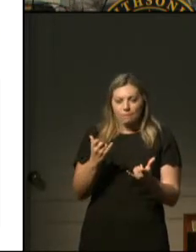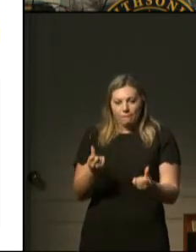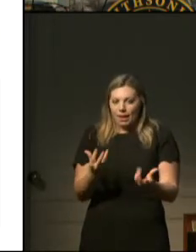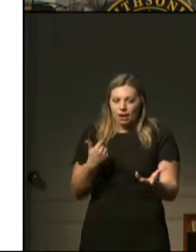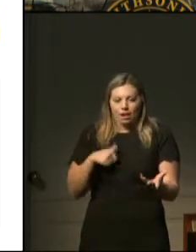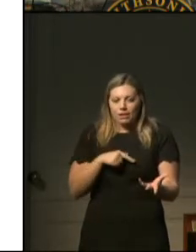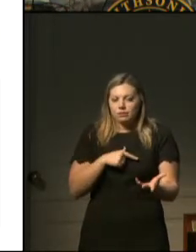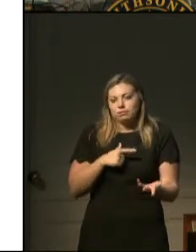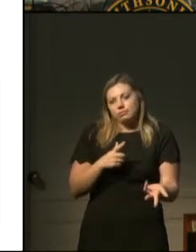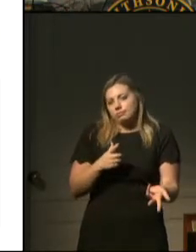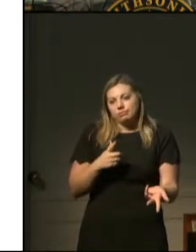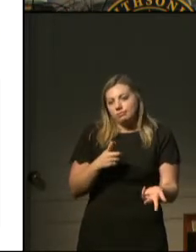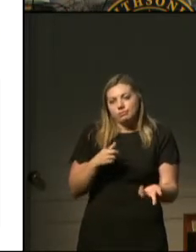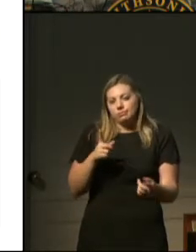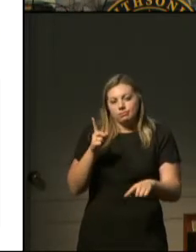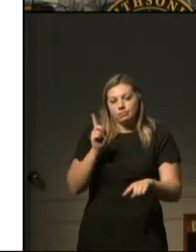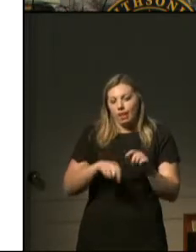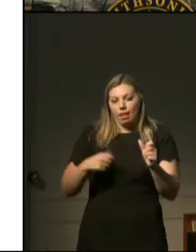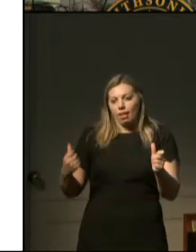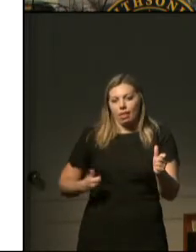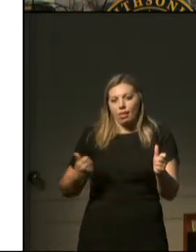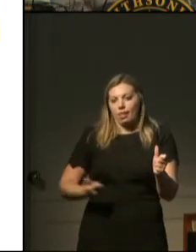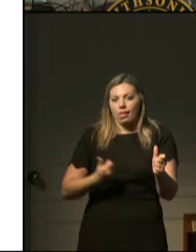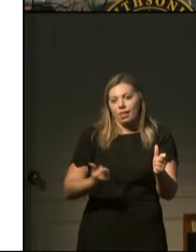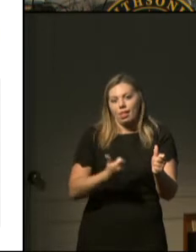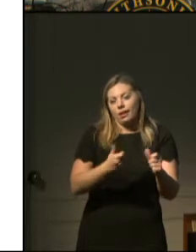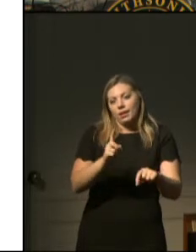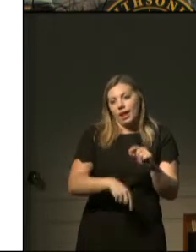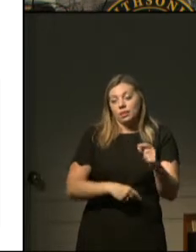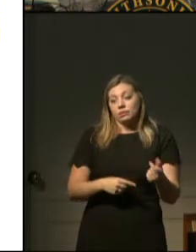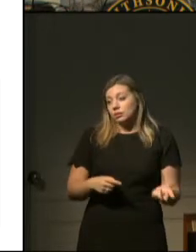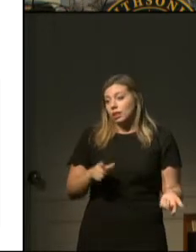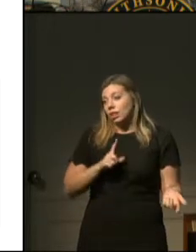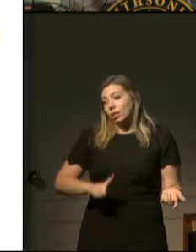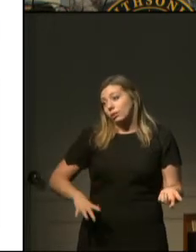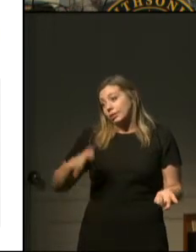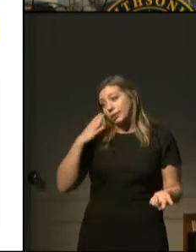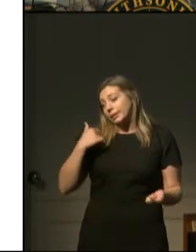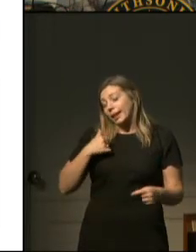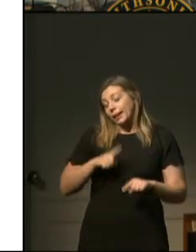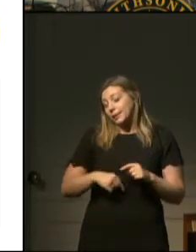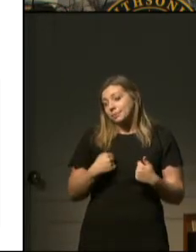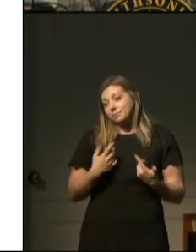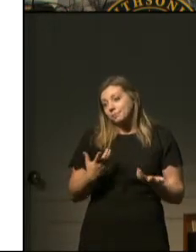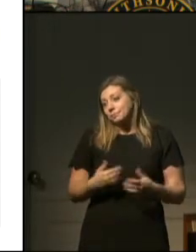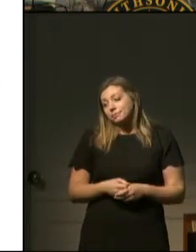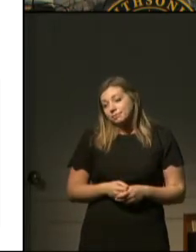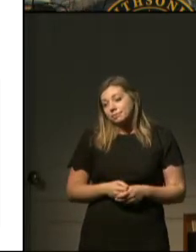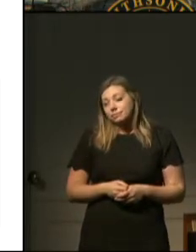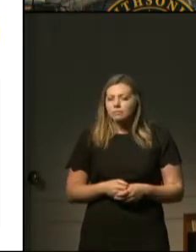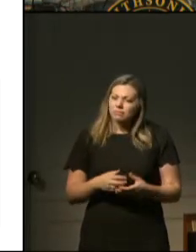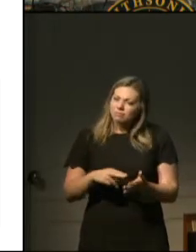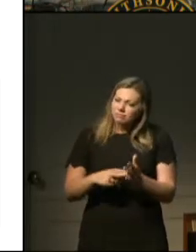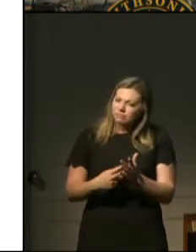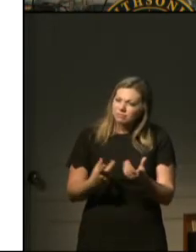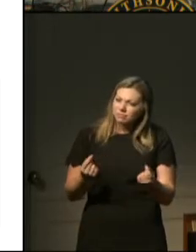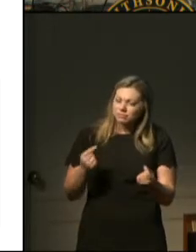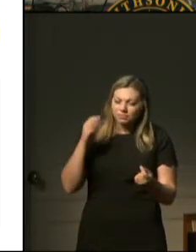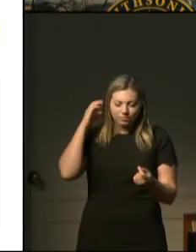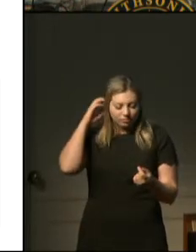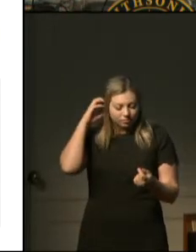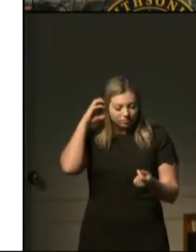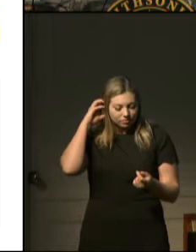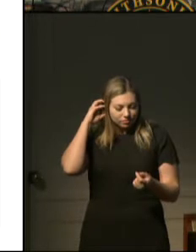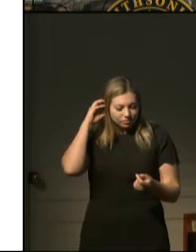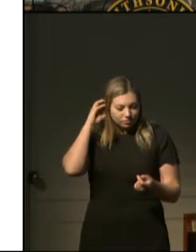really keep up with it. Lord knows I can't. So what that really means